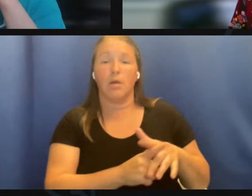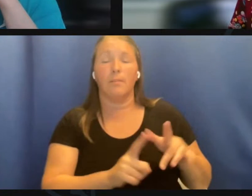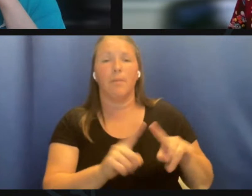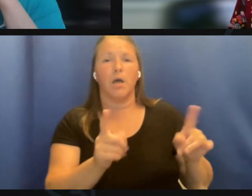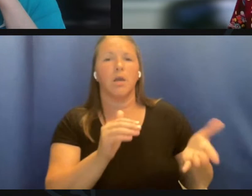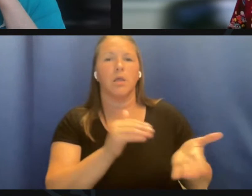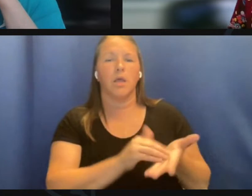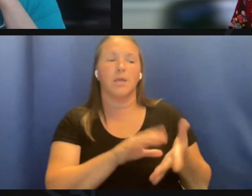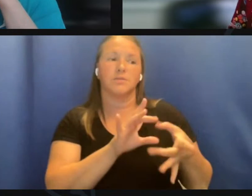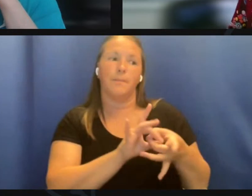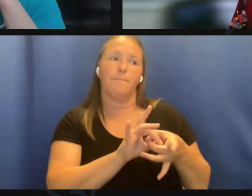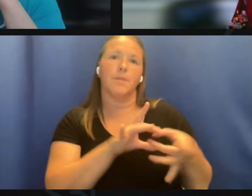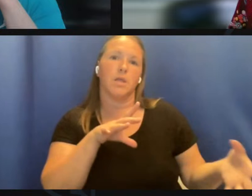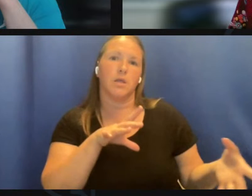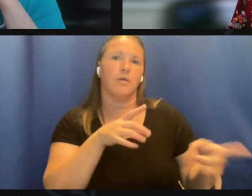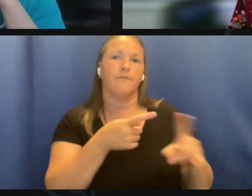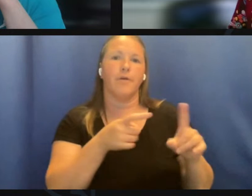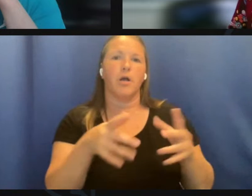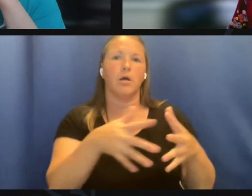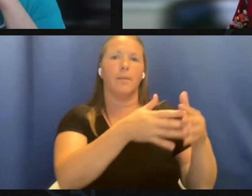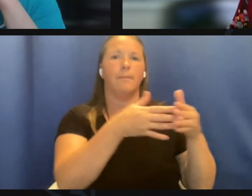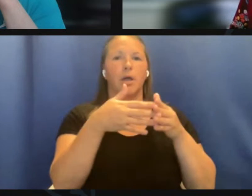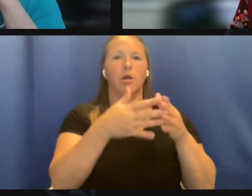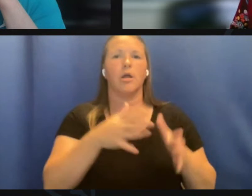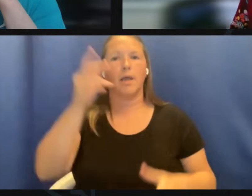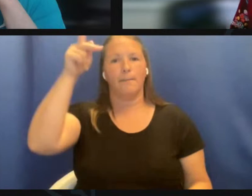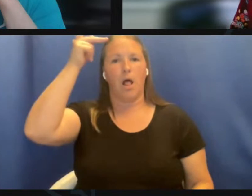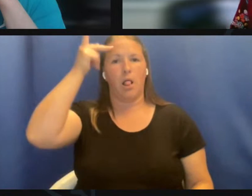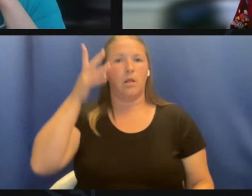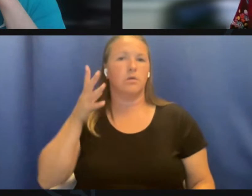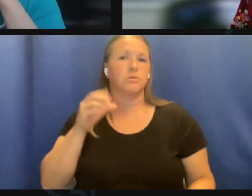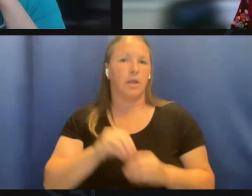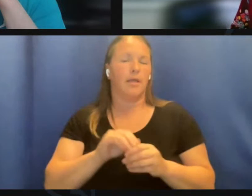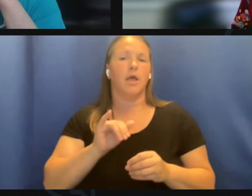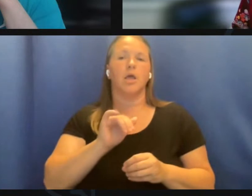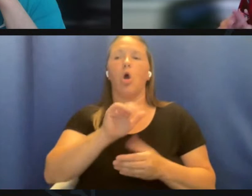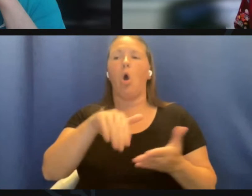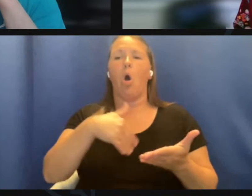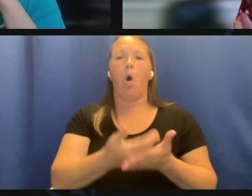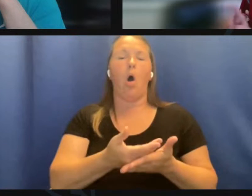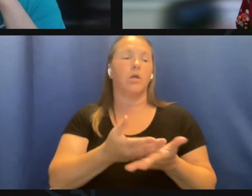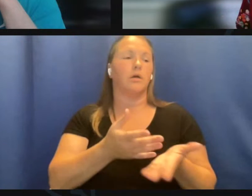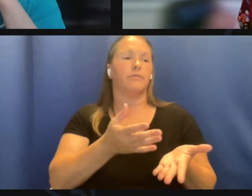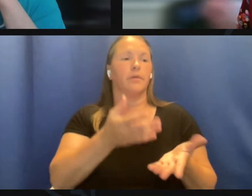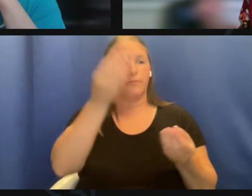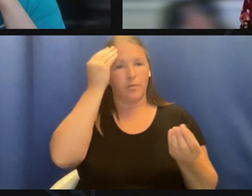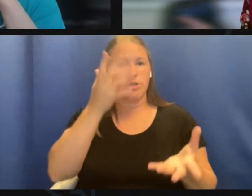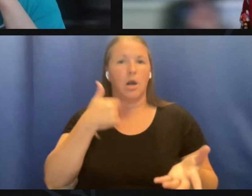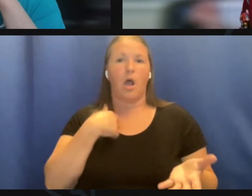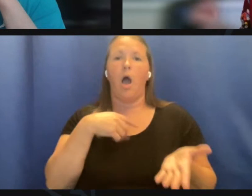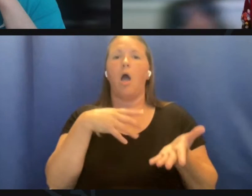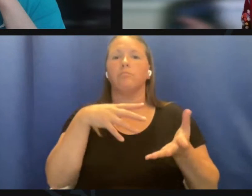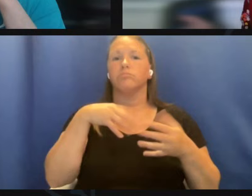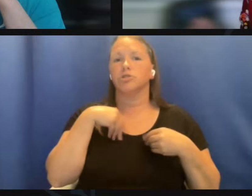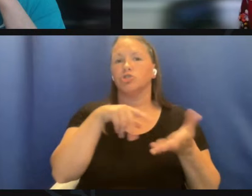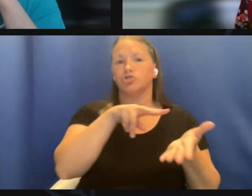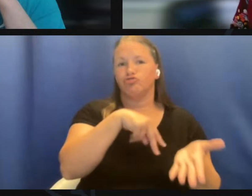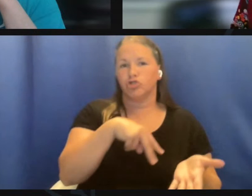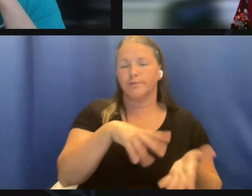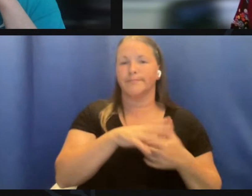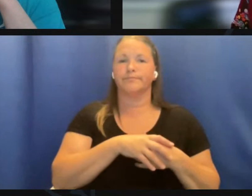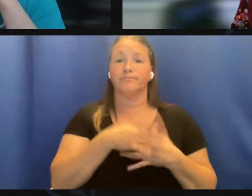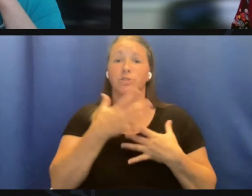disconnect from American politics in the extant correspondence that I have read. Interestingly, Jefferson turns up regularly